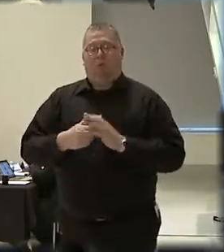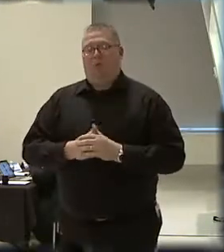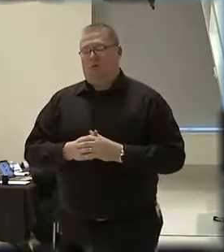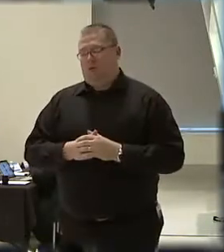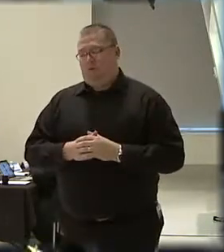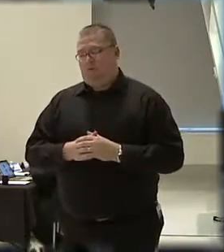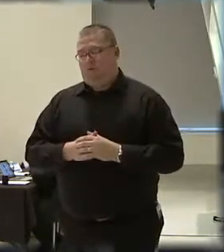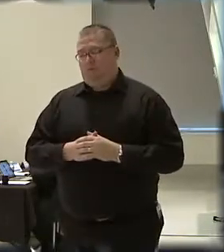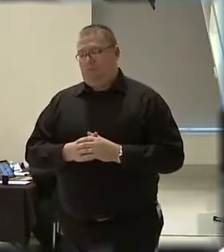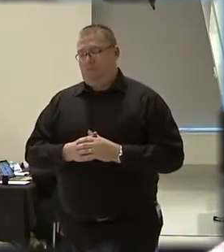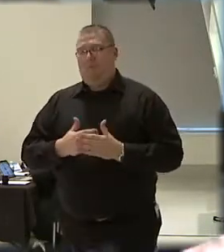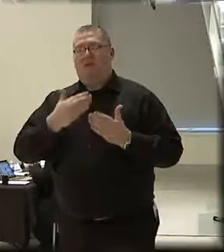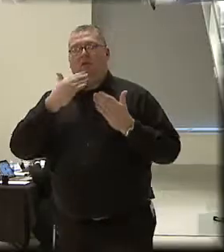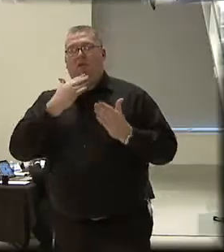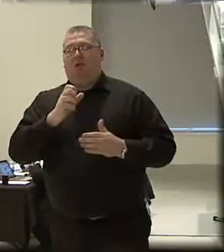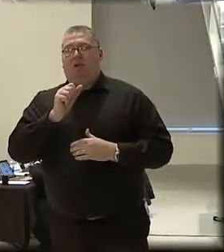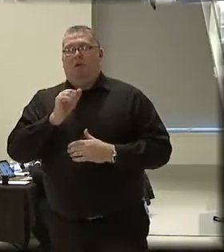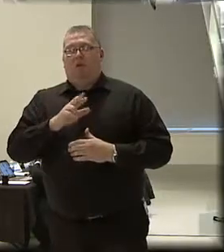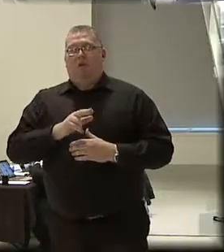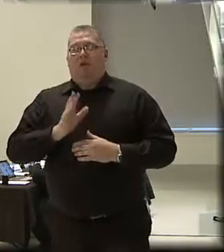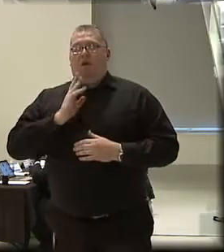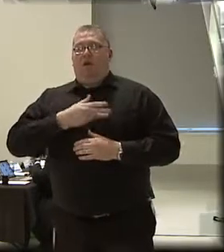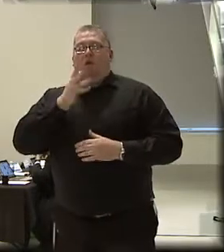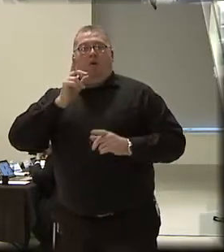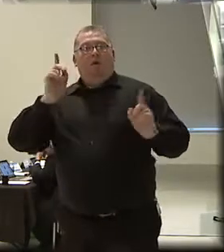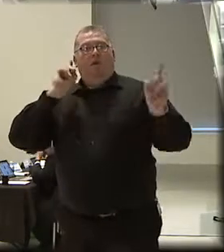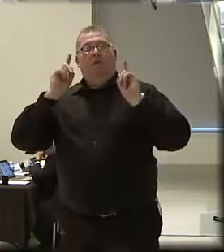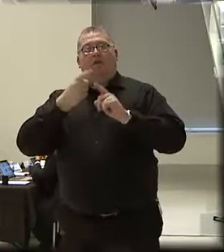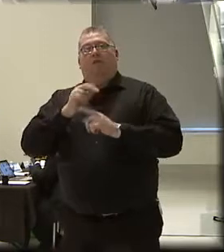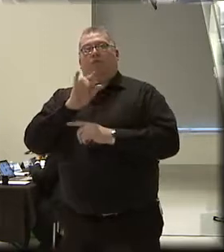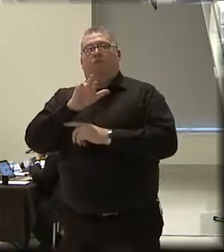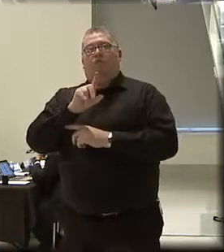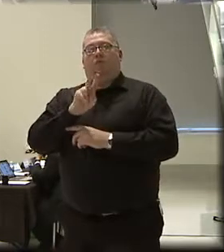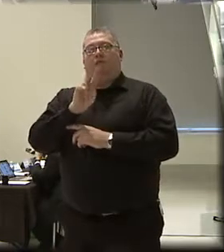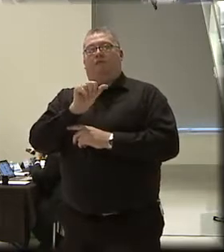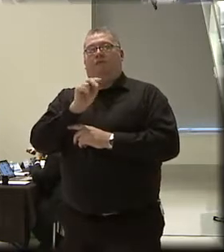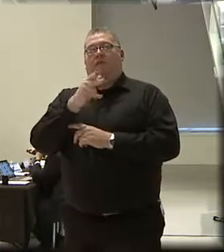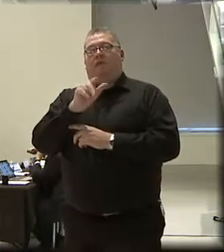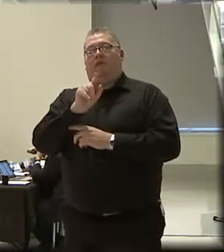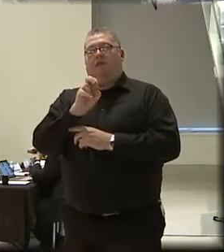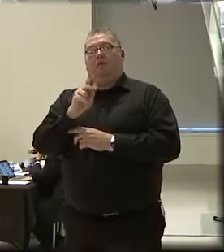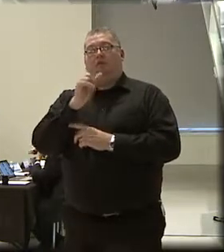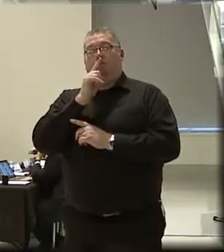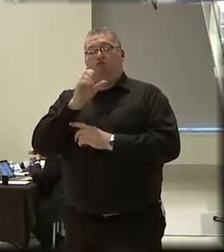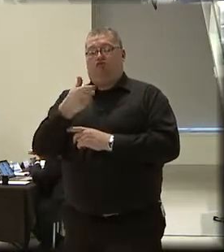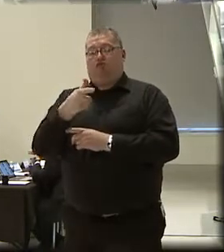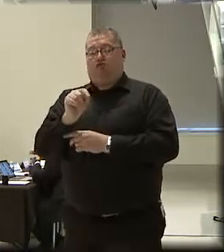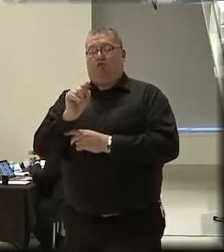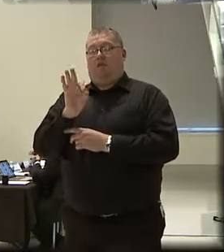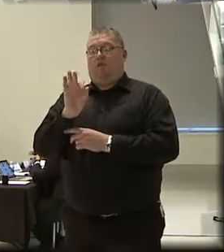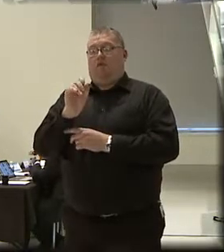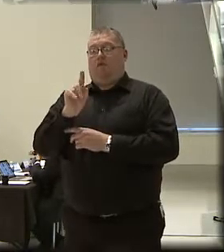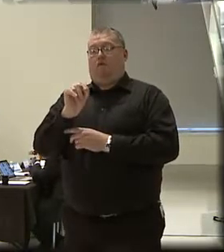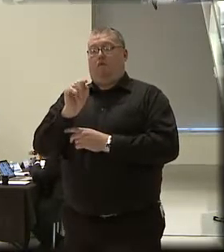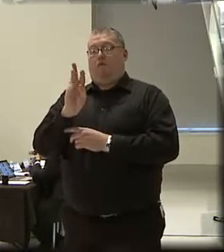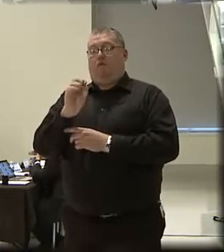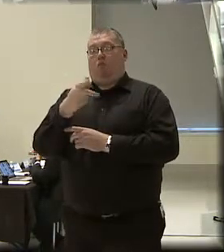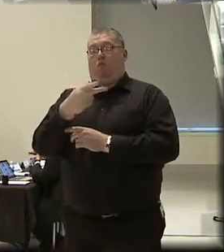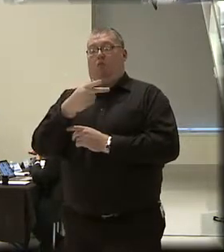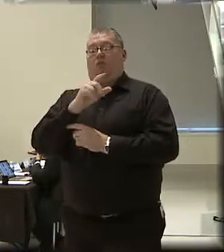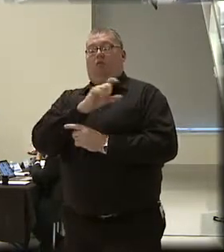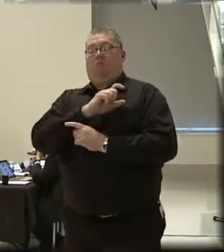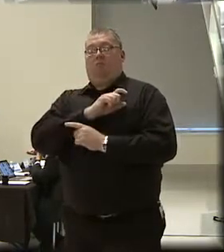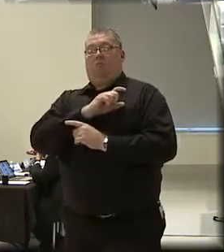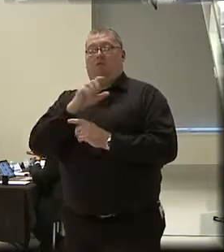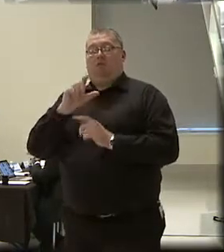Thank you, sir. Next, we will hear from Richard Van Houten, Sergeant, Fort Worth Police Officers Association.